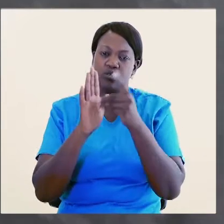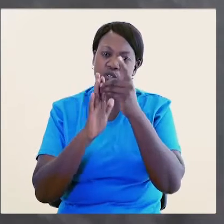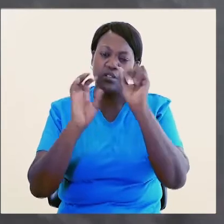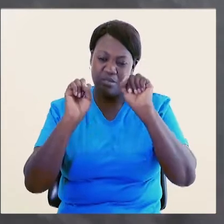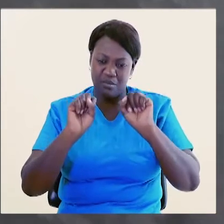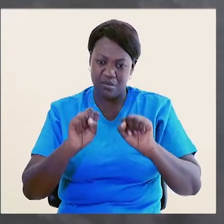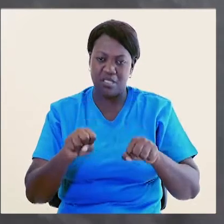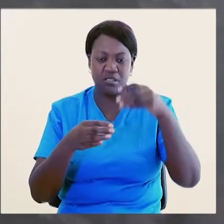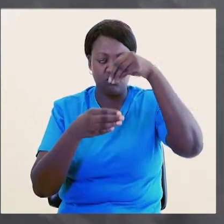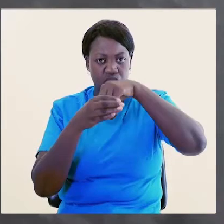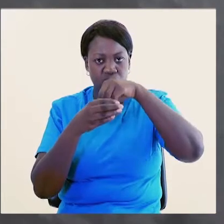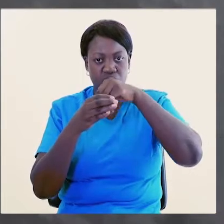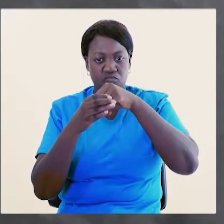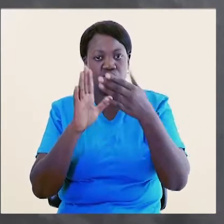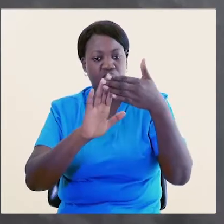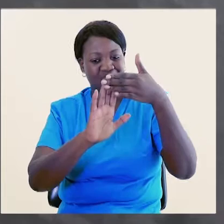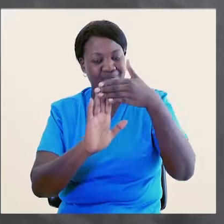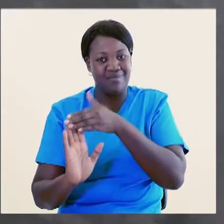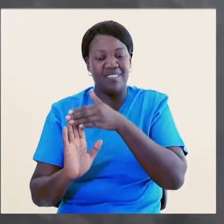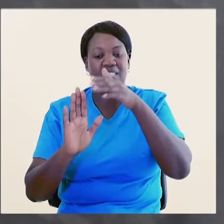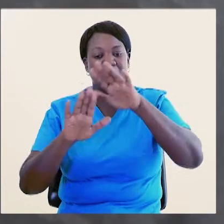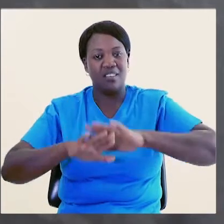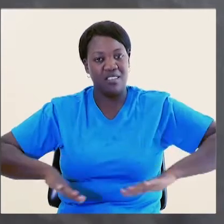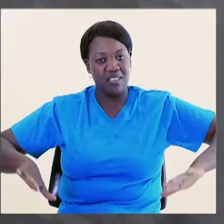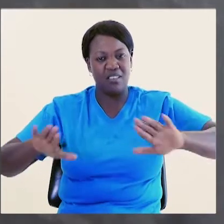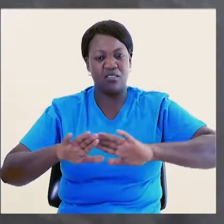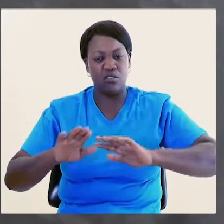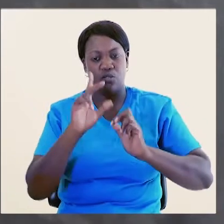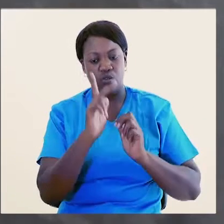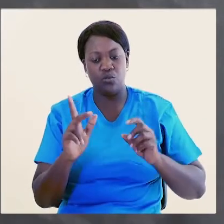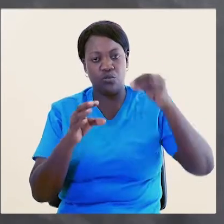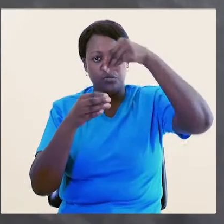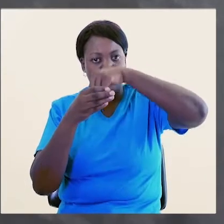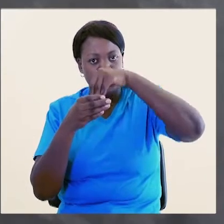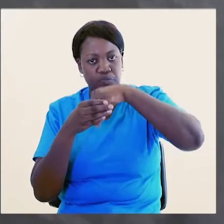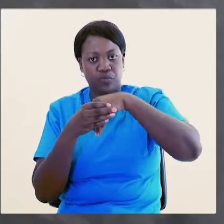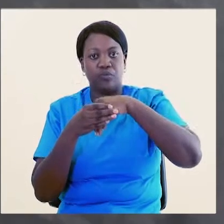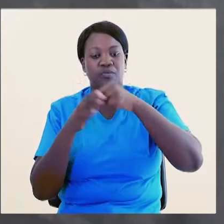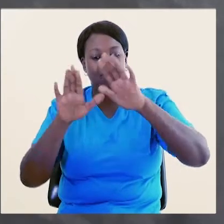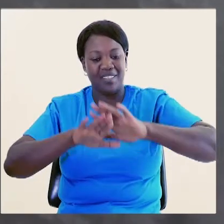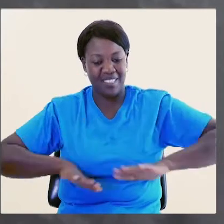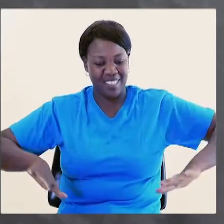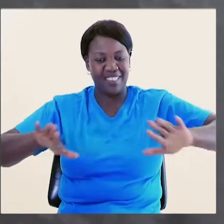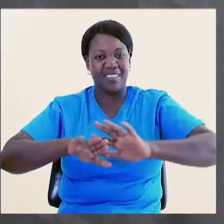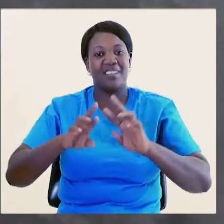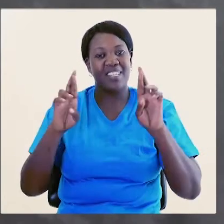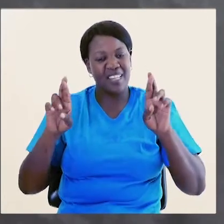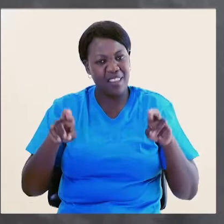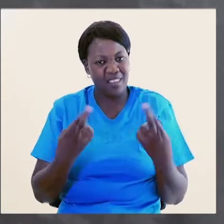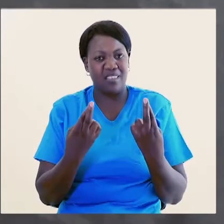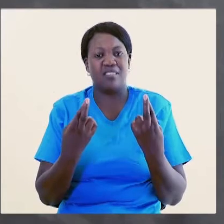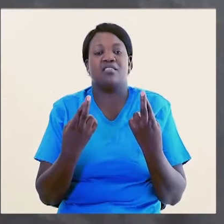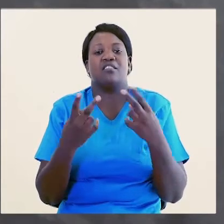the conservation of the natural environment in which people live and the natural resources on which they